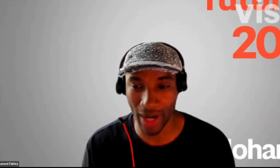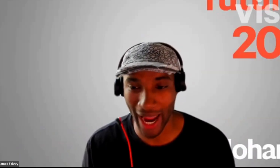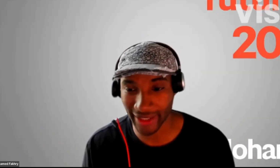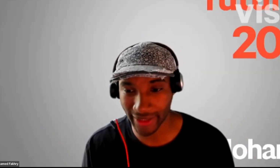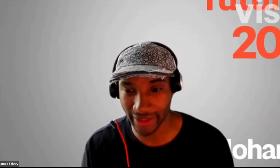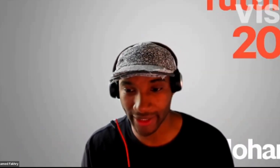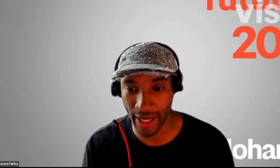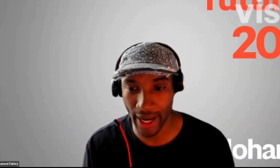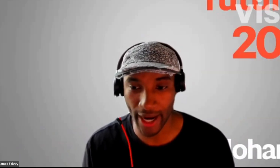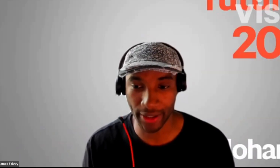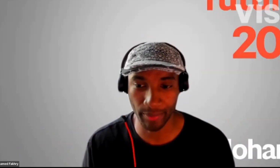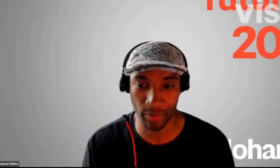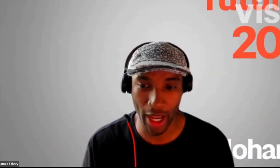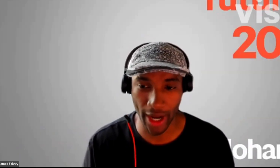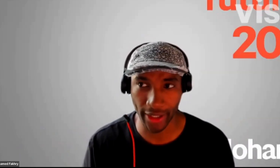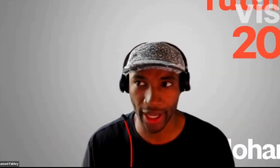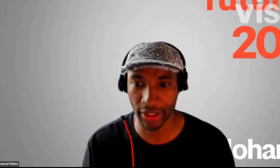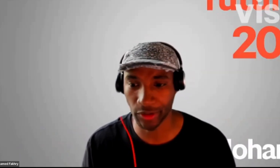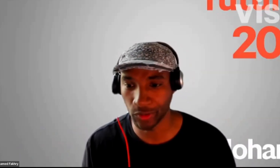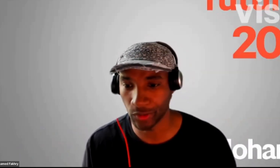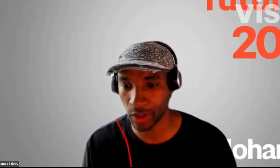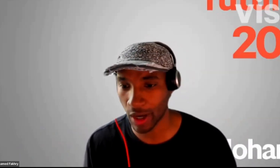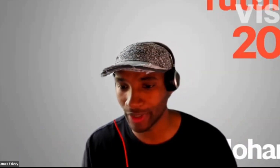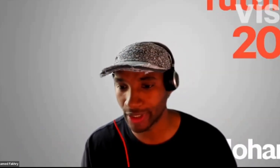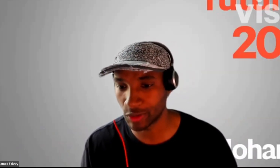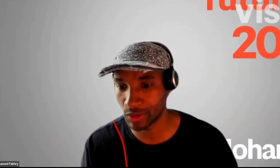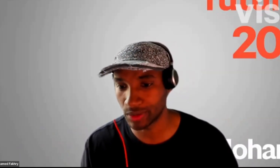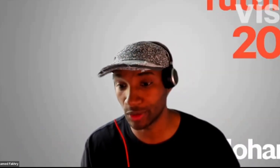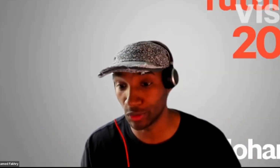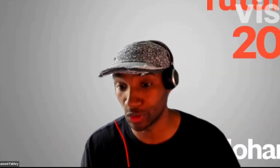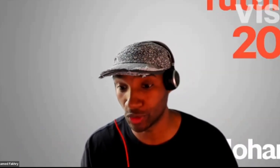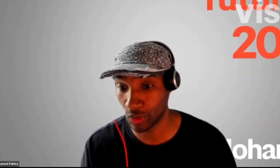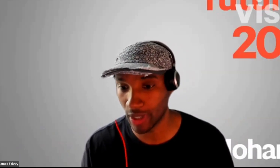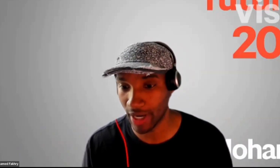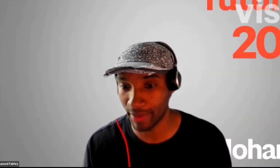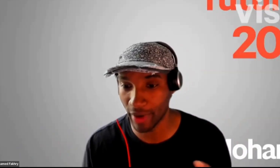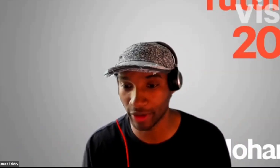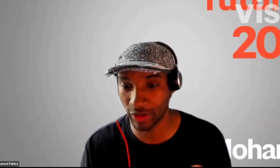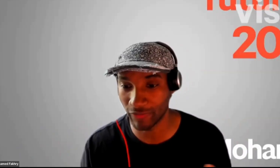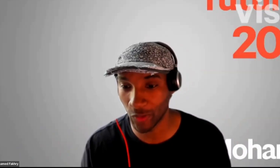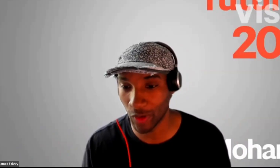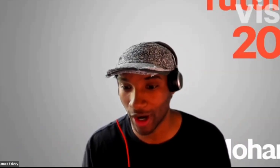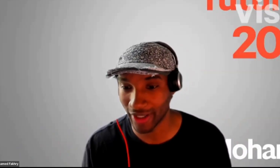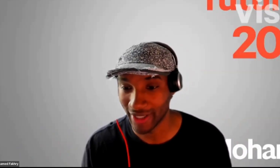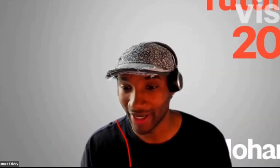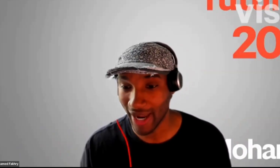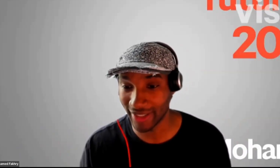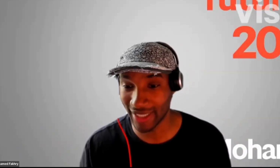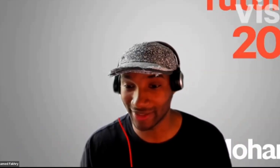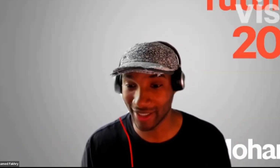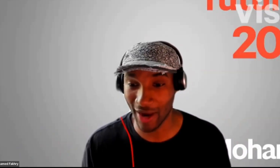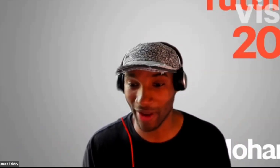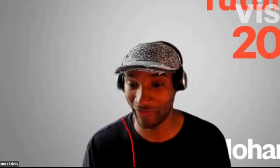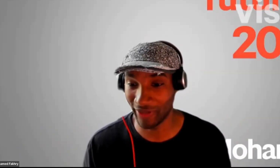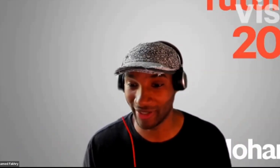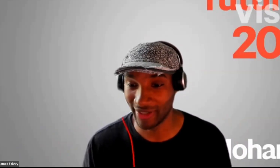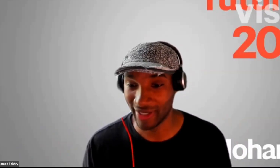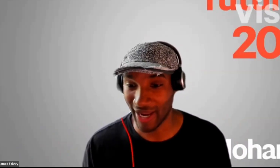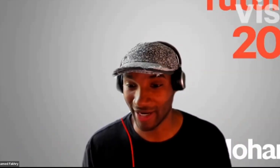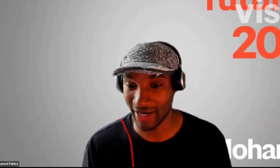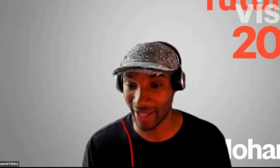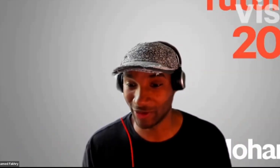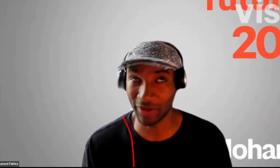about identity and pride and how it is in your soul and part of who you are. And that's how I